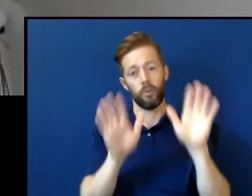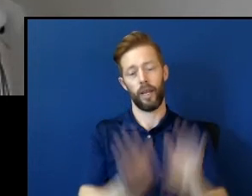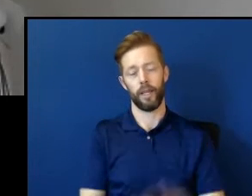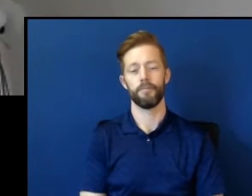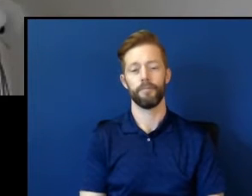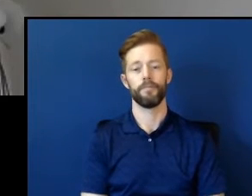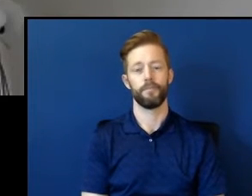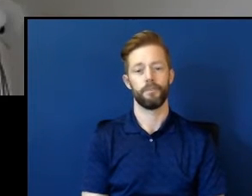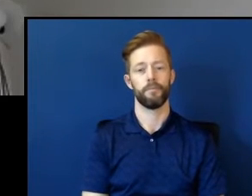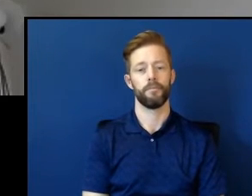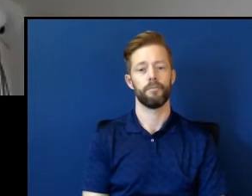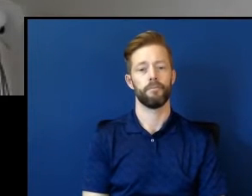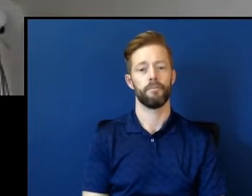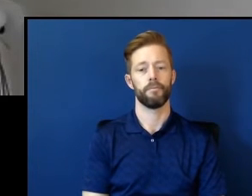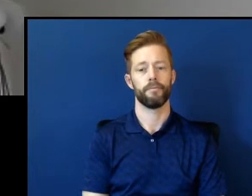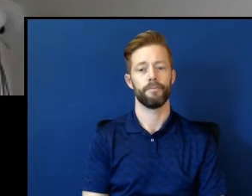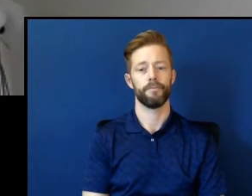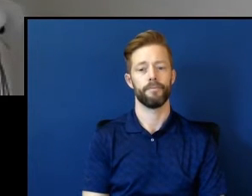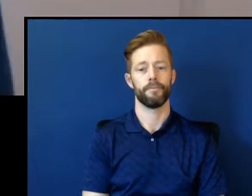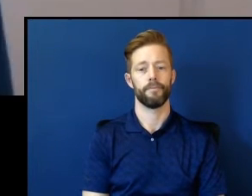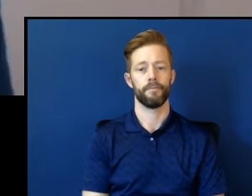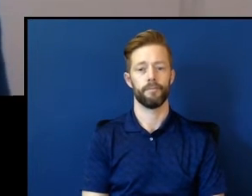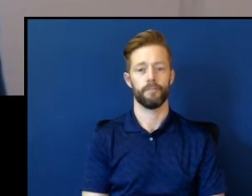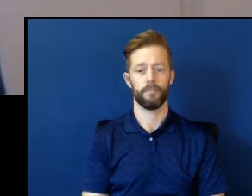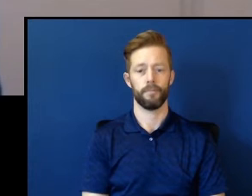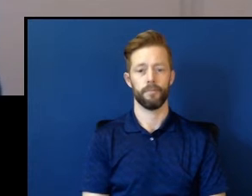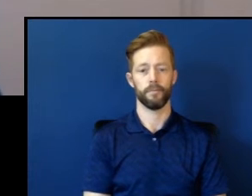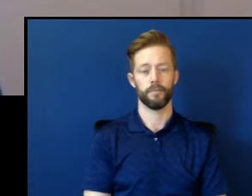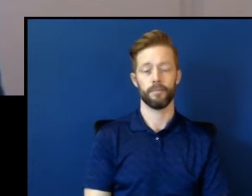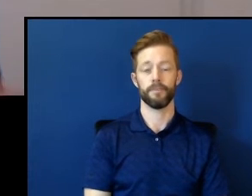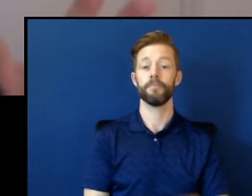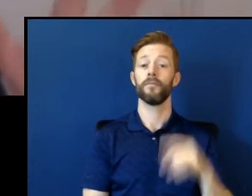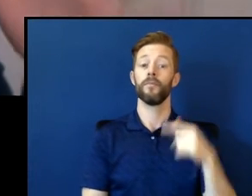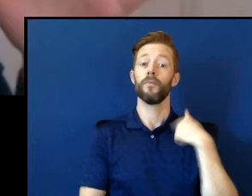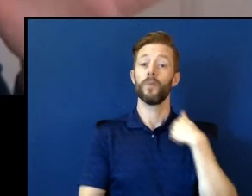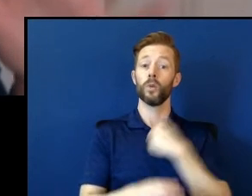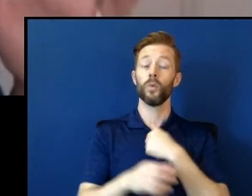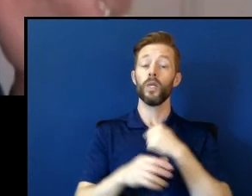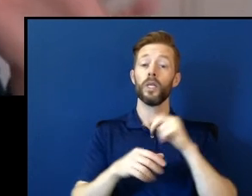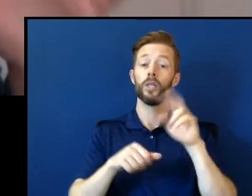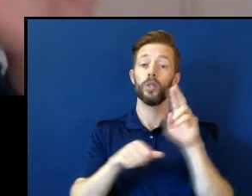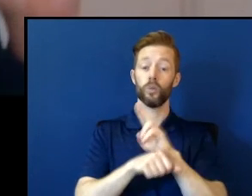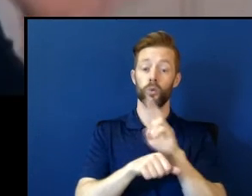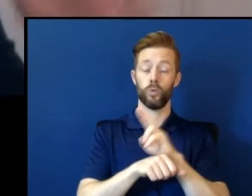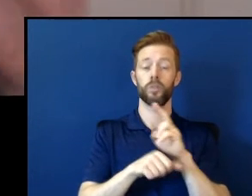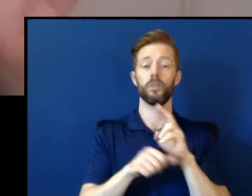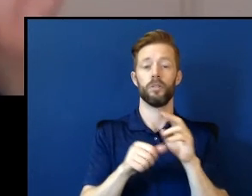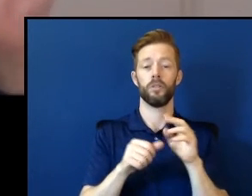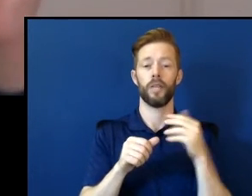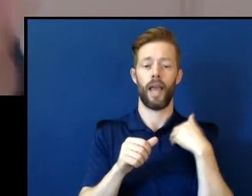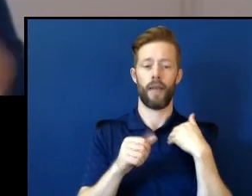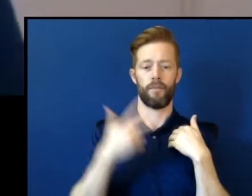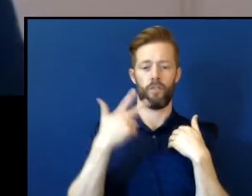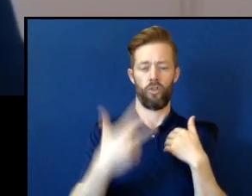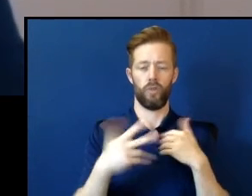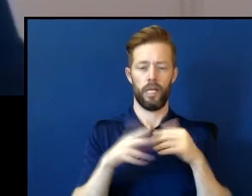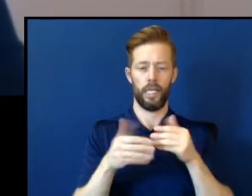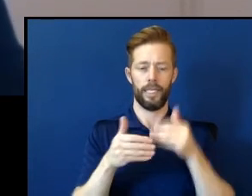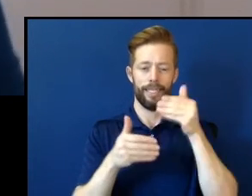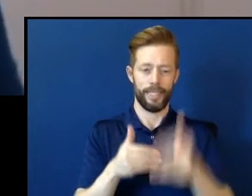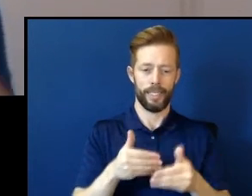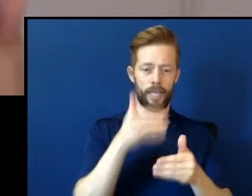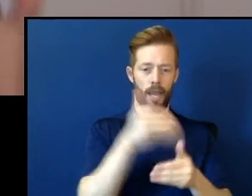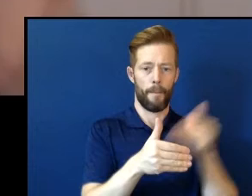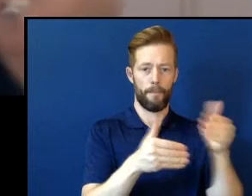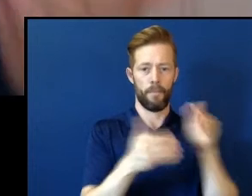virtual environment, that would be great. Thank you. Yeah. So we use sort of a 3-step